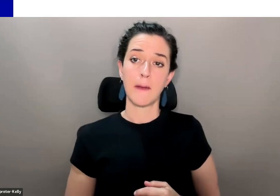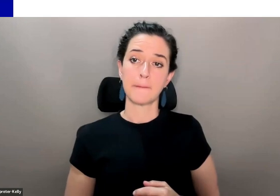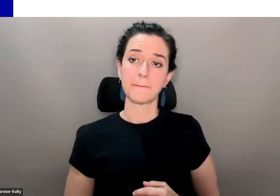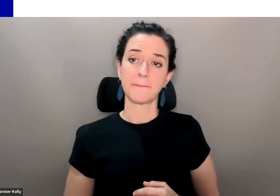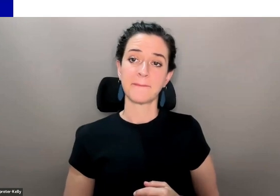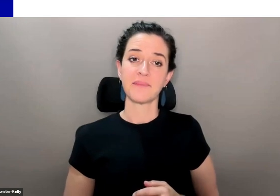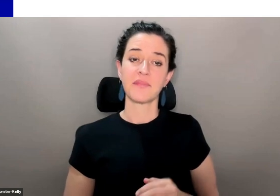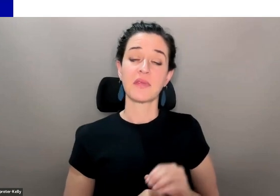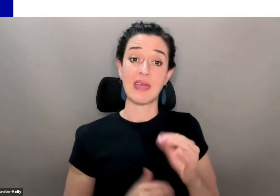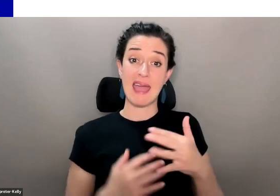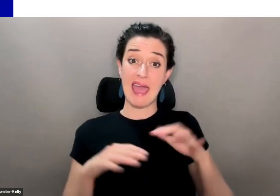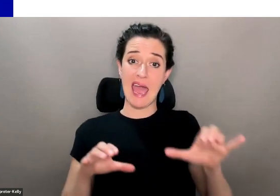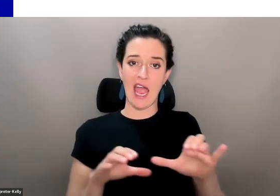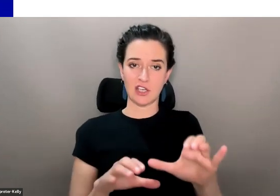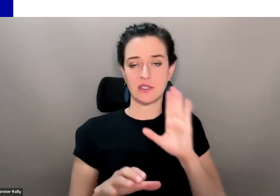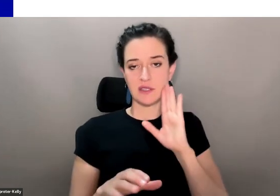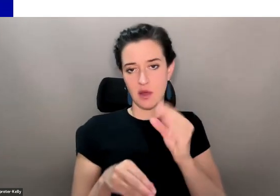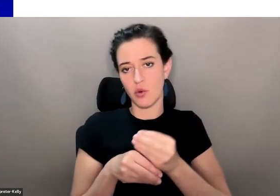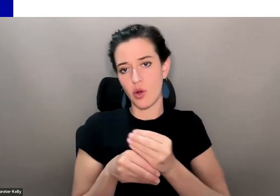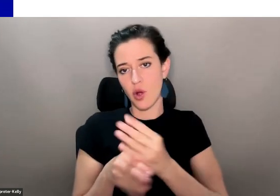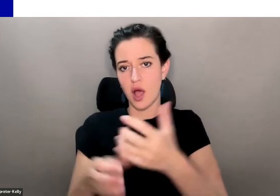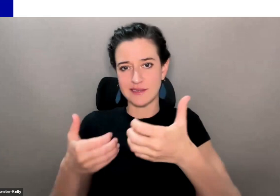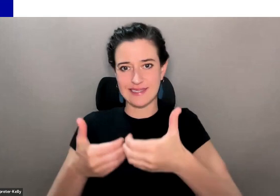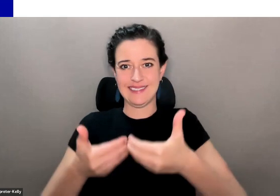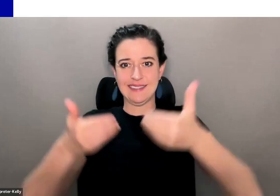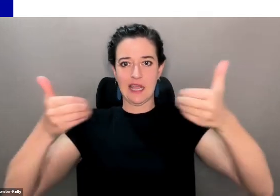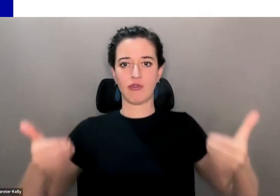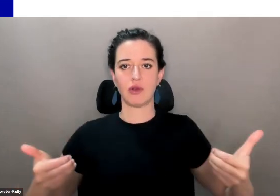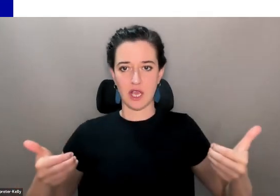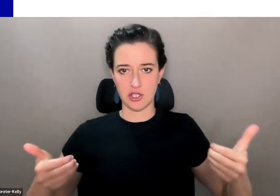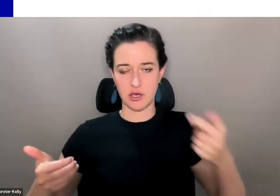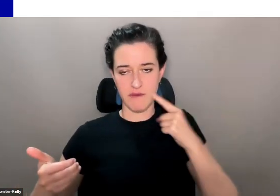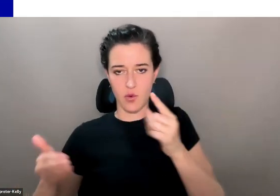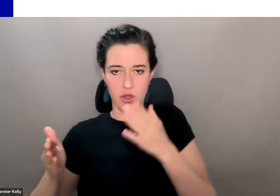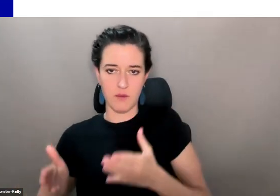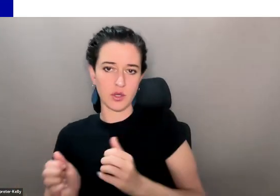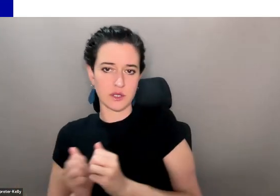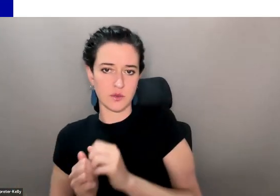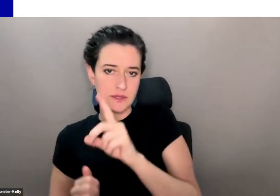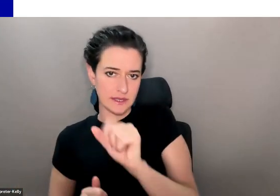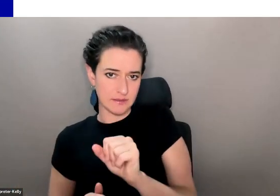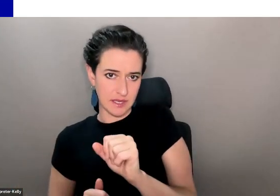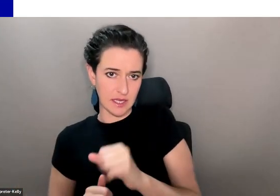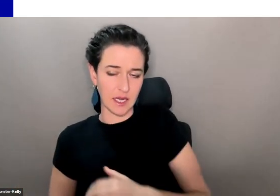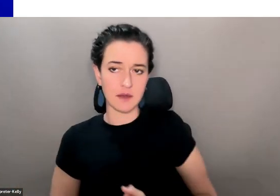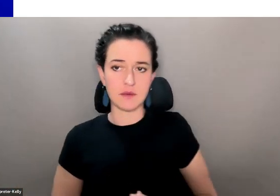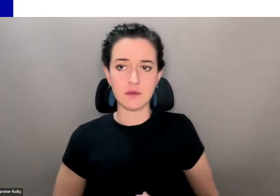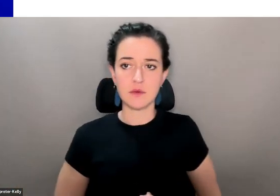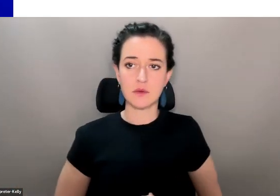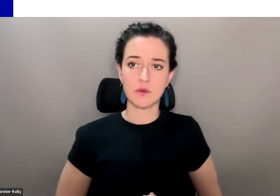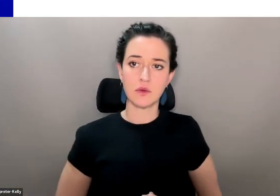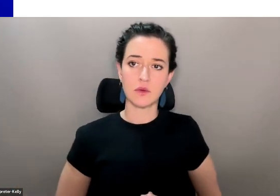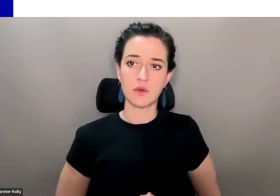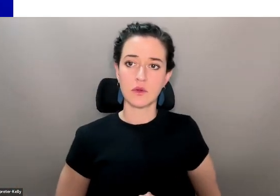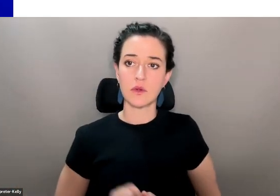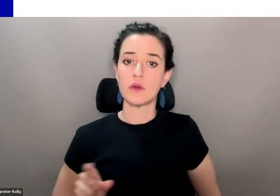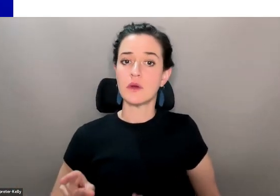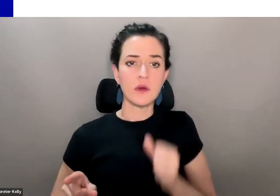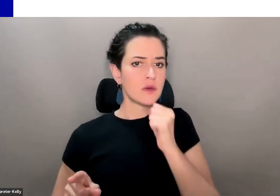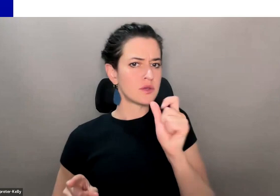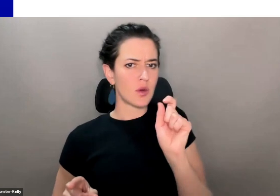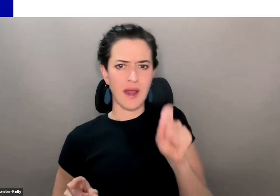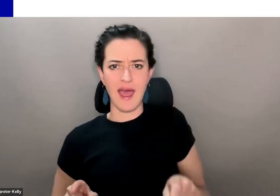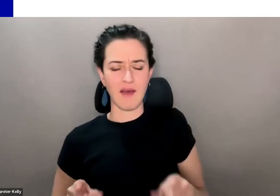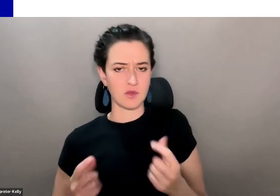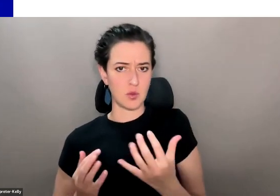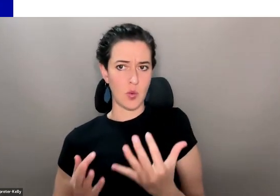segregation or the risk of such segregation. The rule underscores that people with disabilities need not wait until the harm of institutionalization